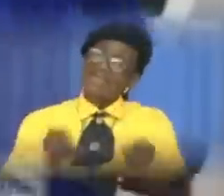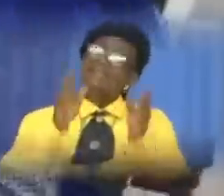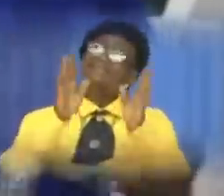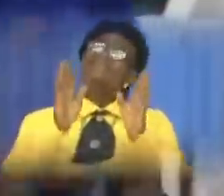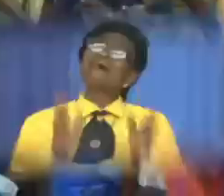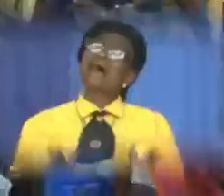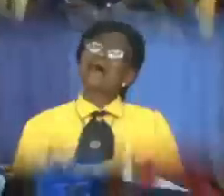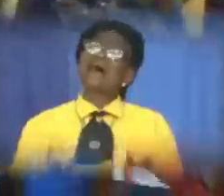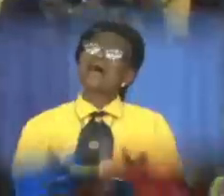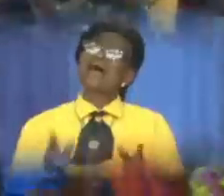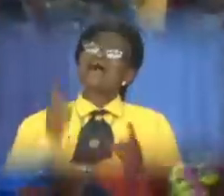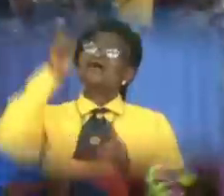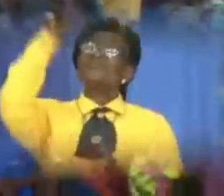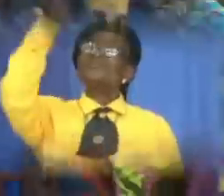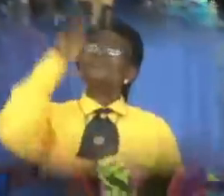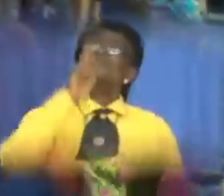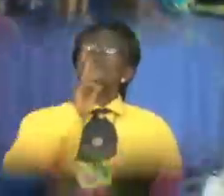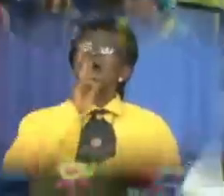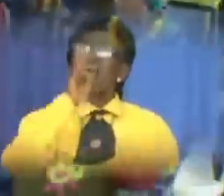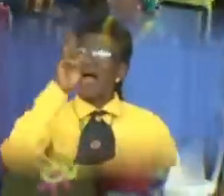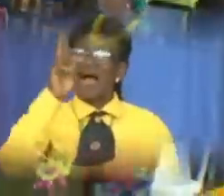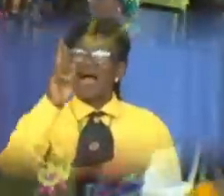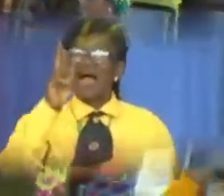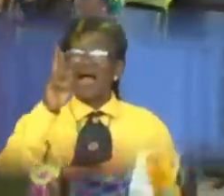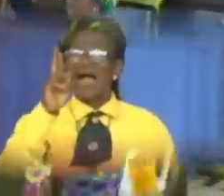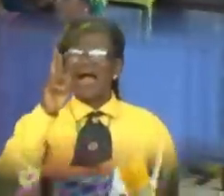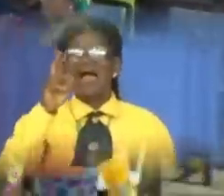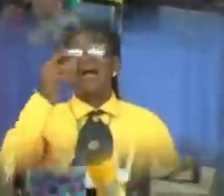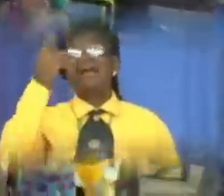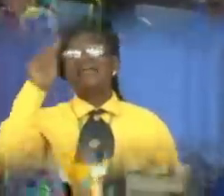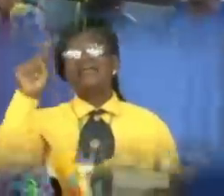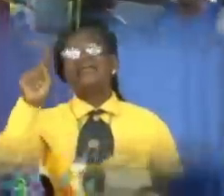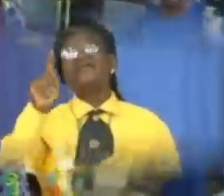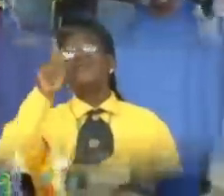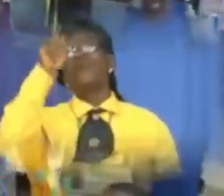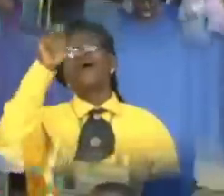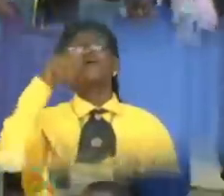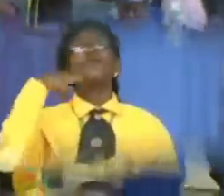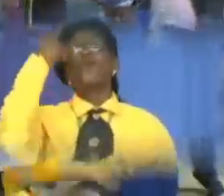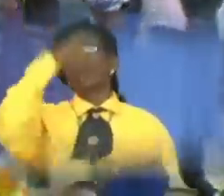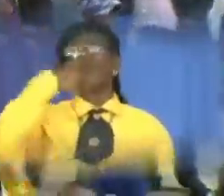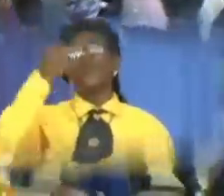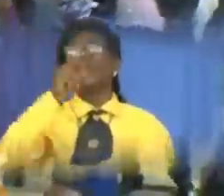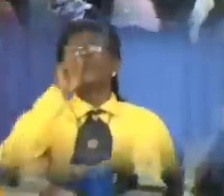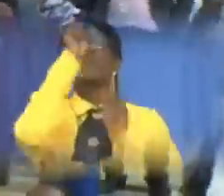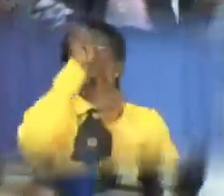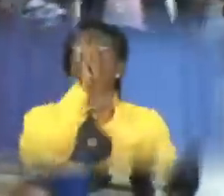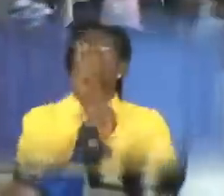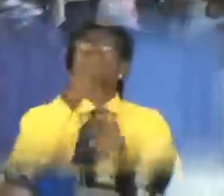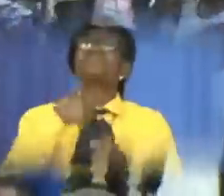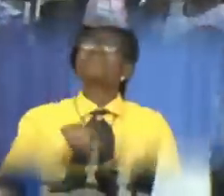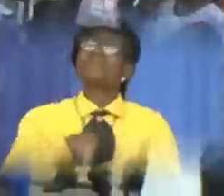You're the one who baptized me with the Holy Ghost and with fire. Why won't I praise you?